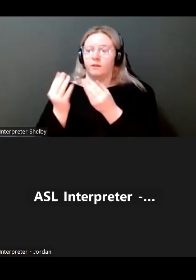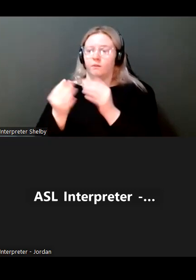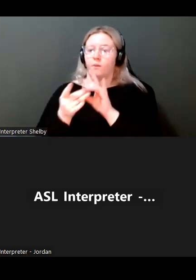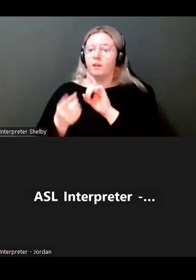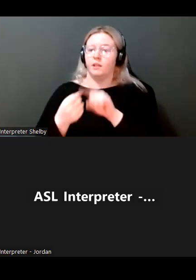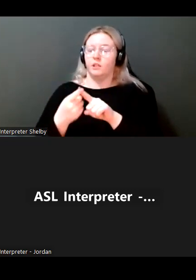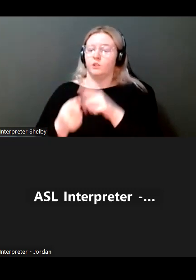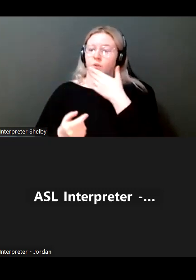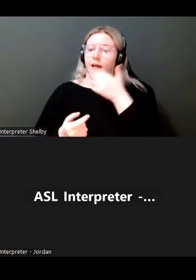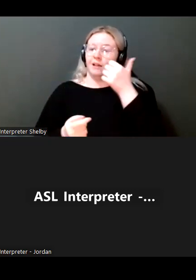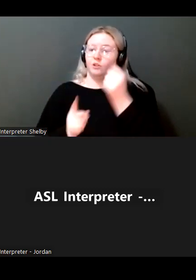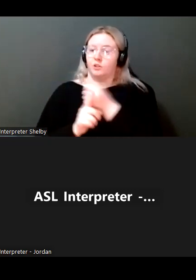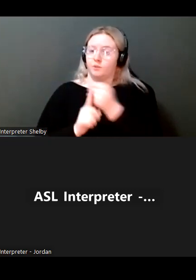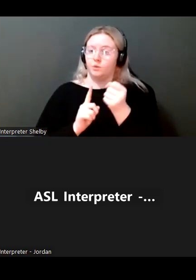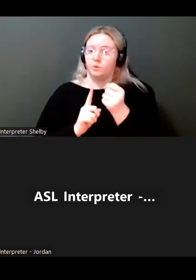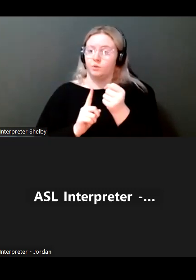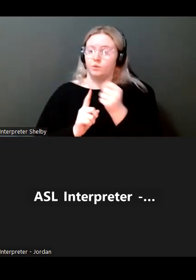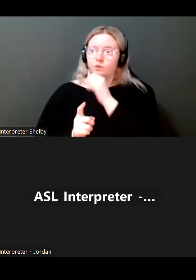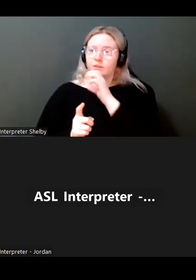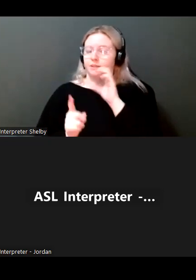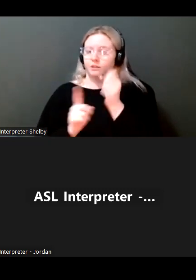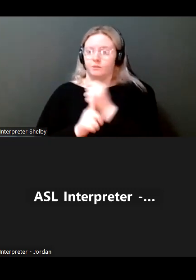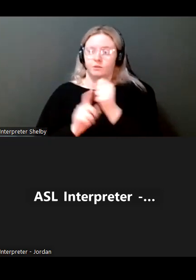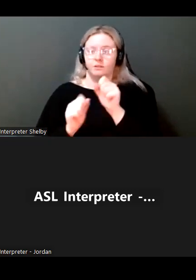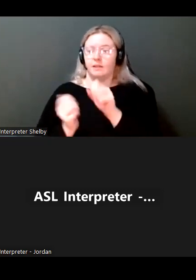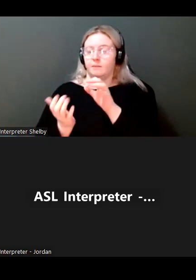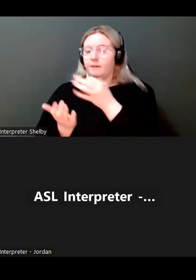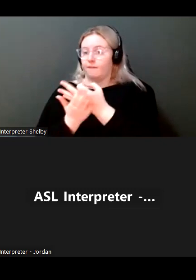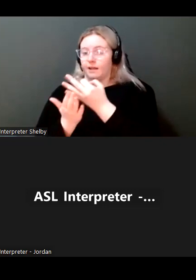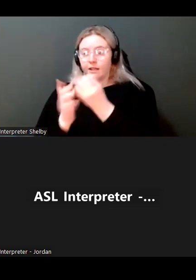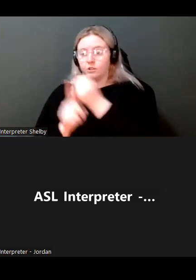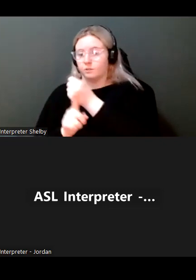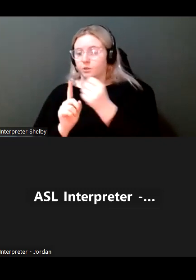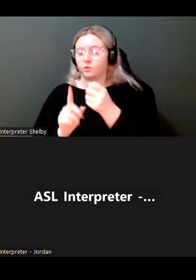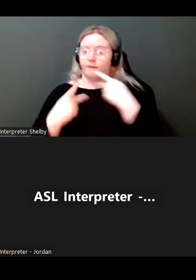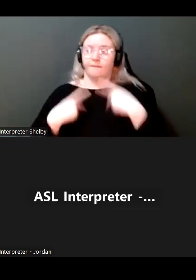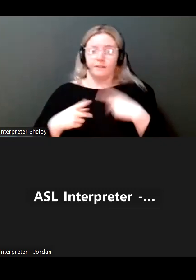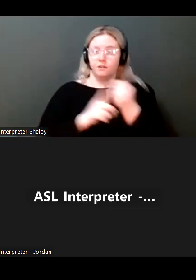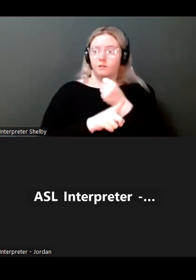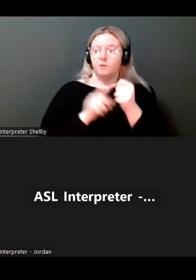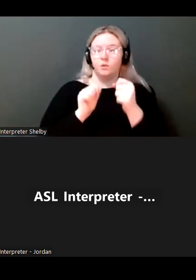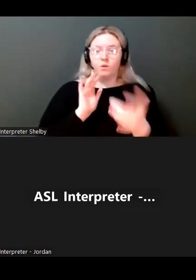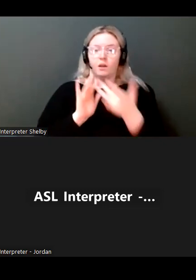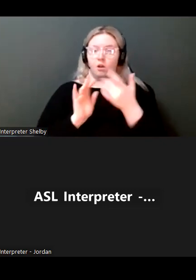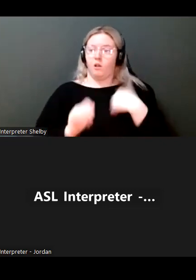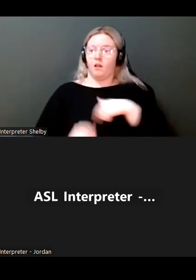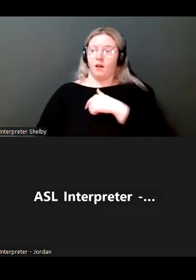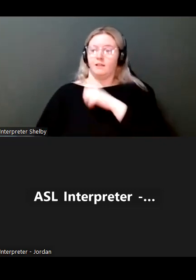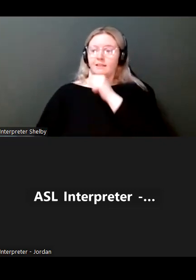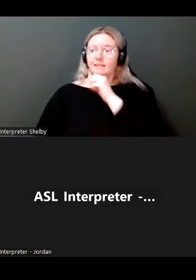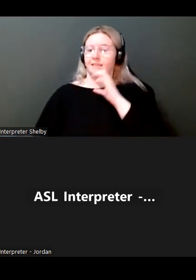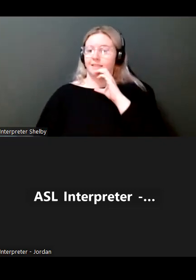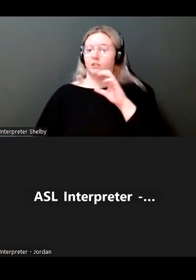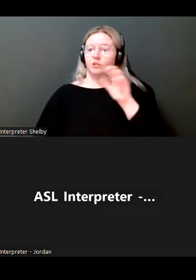elder abuse, whether that be financially or physically, you can always call us at Seniors NL. We have all of the